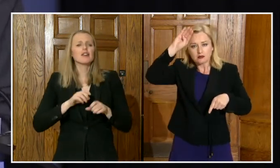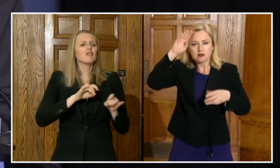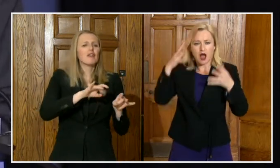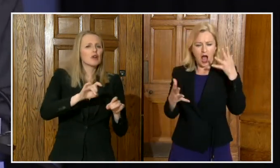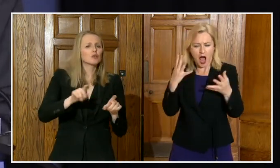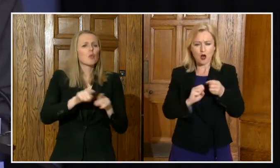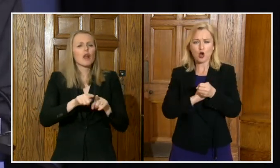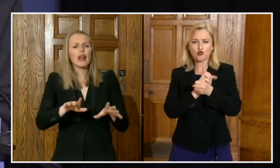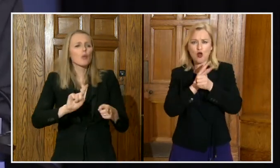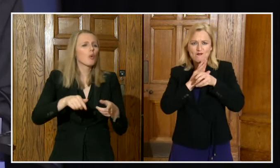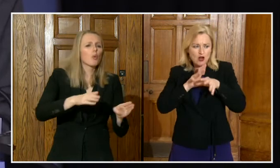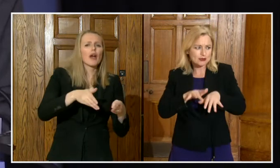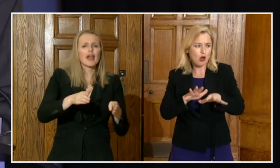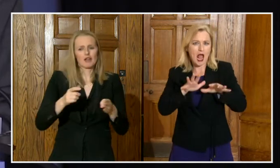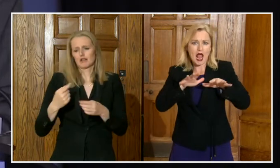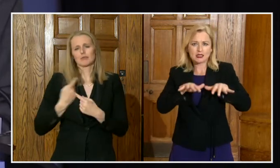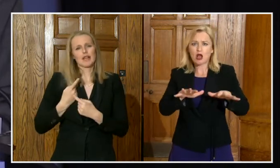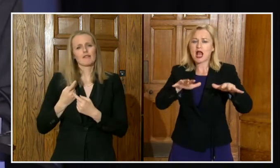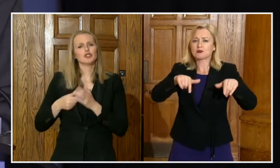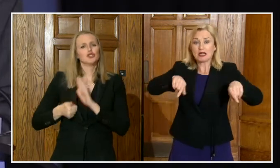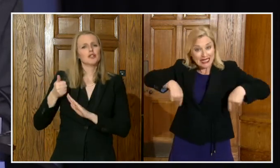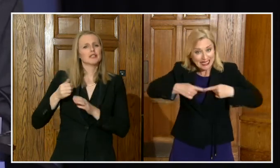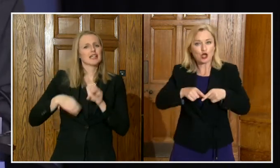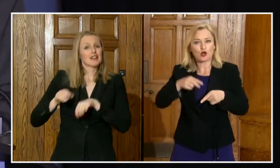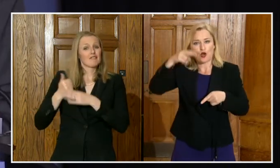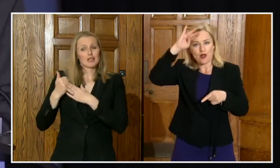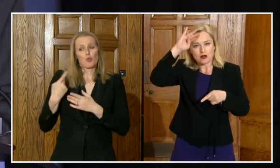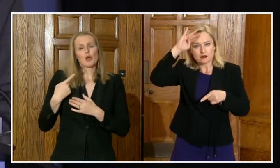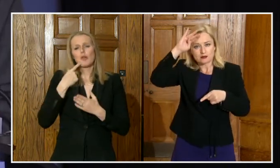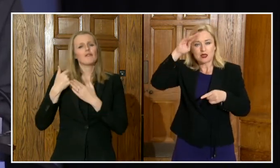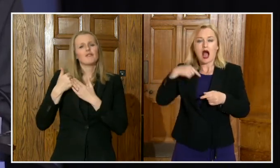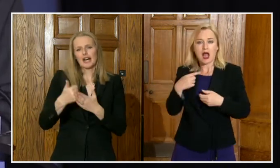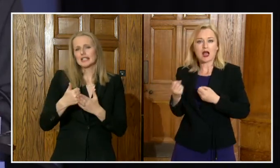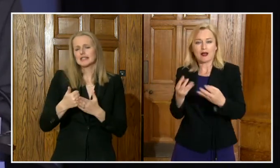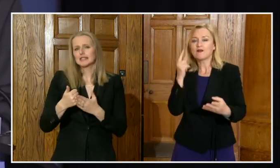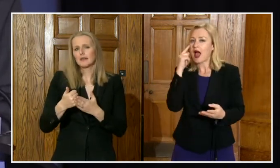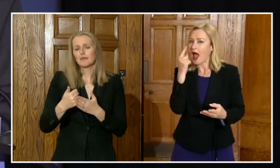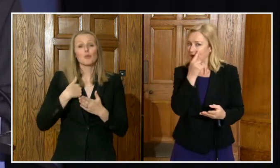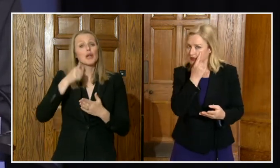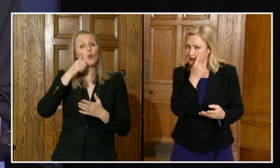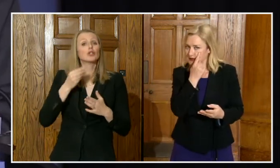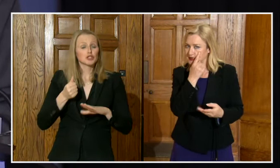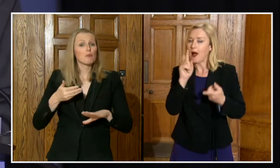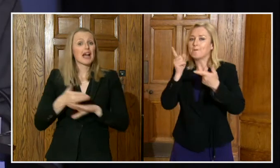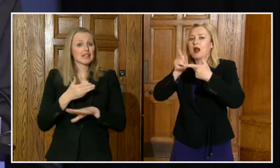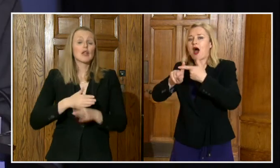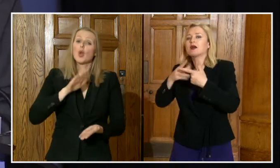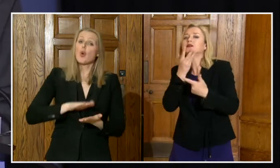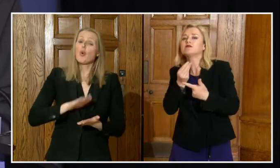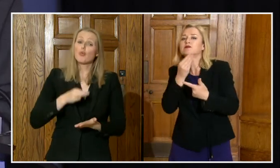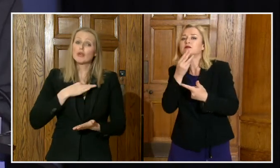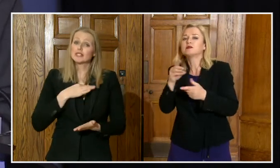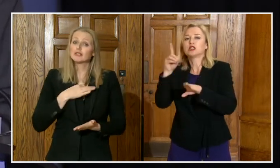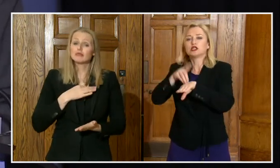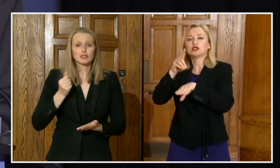evidence provided by myself and the Chief Scientific Advisor. And we know that there are certain activities which carry lower risk